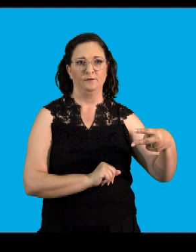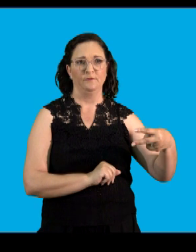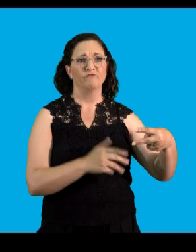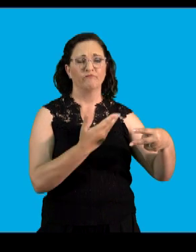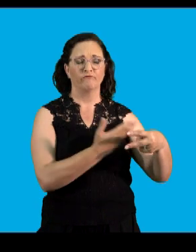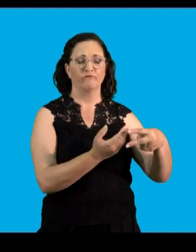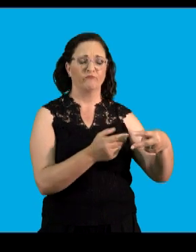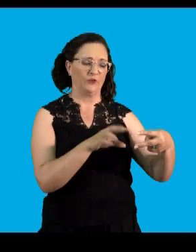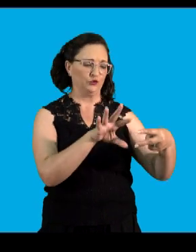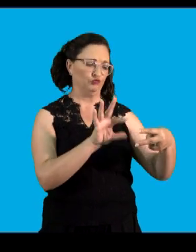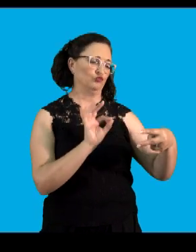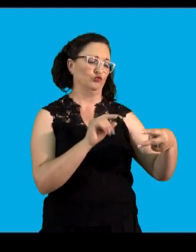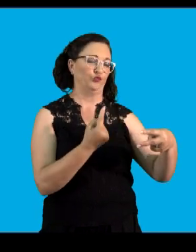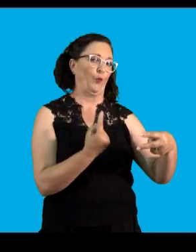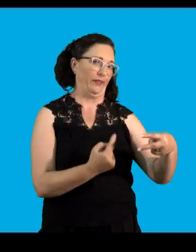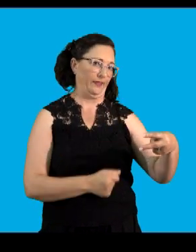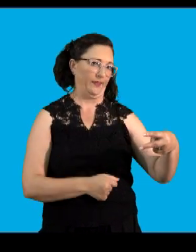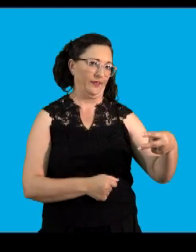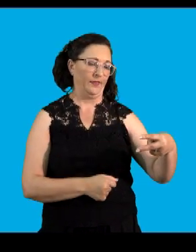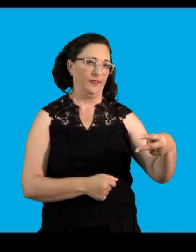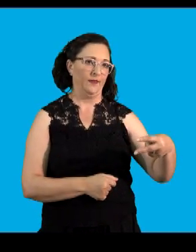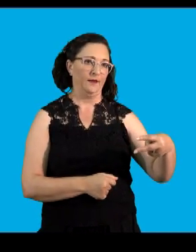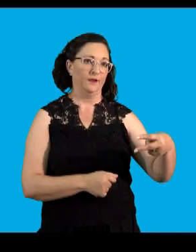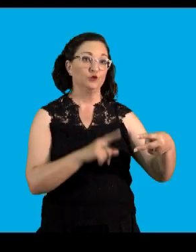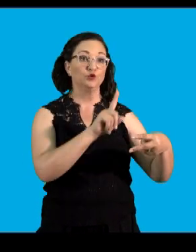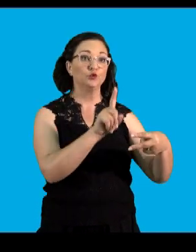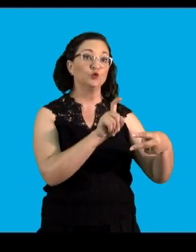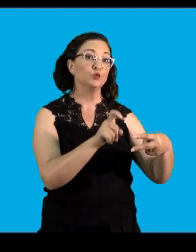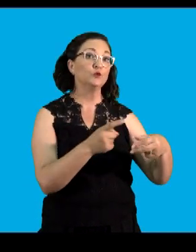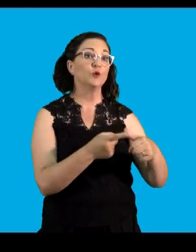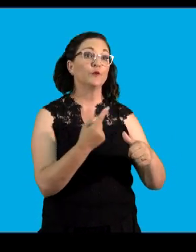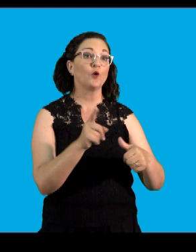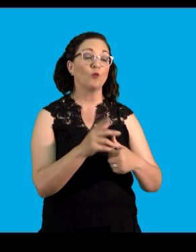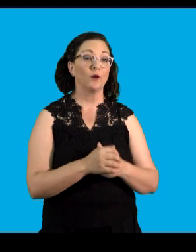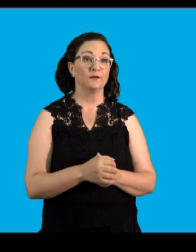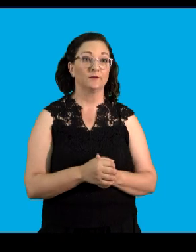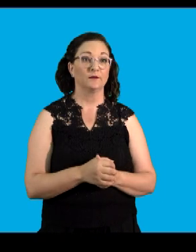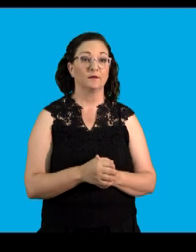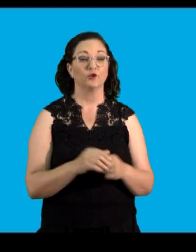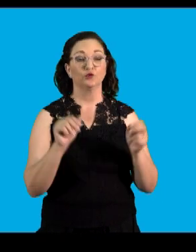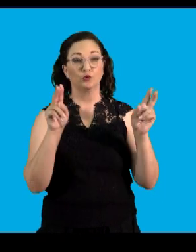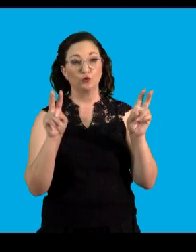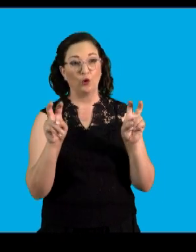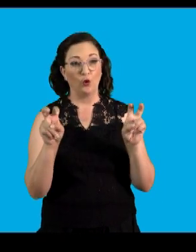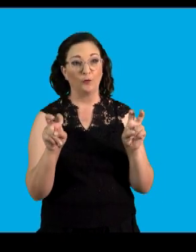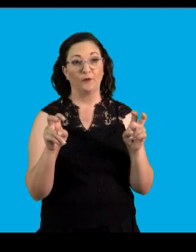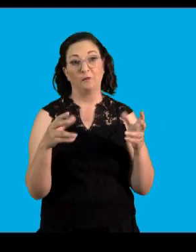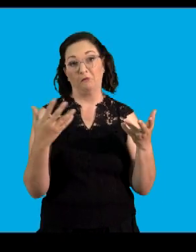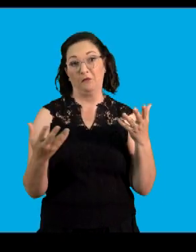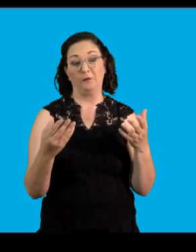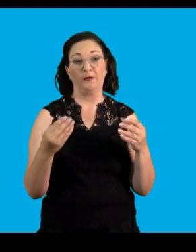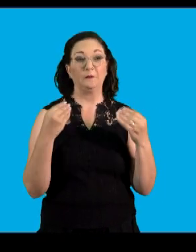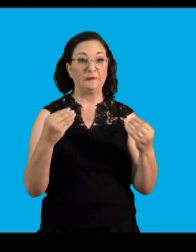questions, and then you have to answer 1. So now your essay question comes from these 2 topics. It comes from